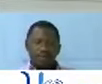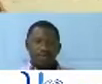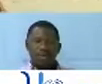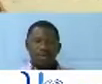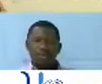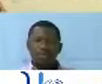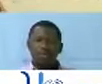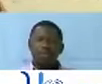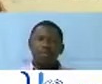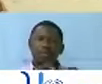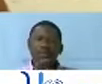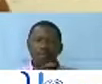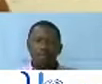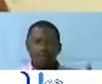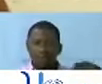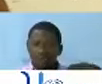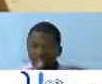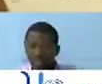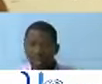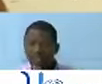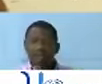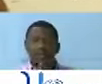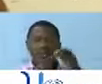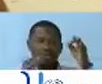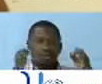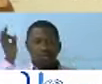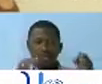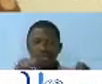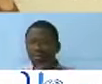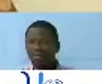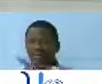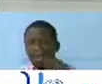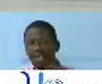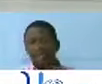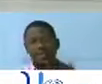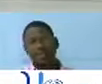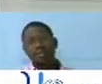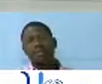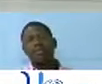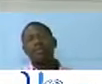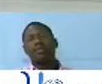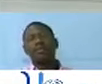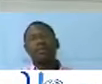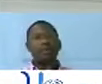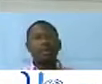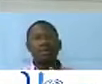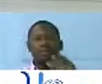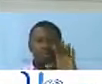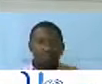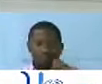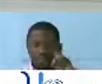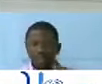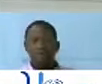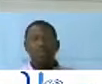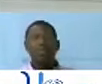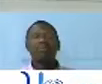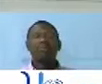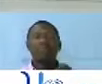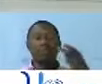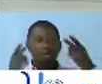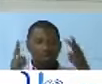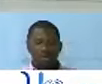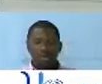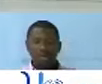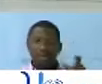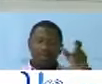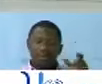premises. Tay jamono ji ñu yëngu ci wali karange ñew nañ ci court bi. I'm picking up lawyers in broad daylight. Di